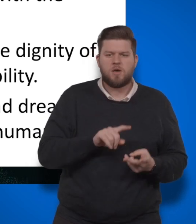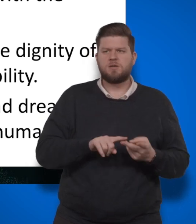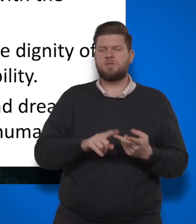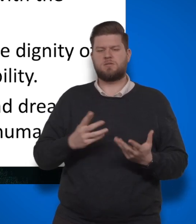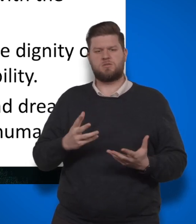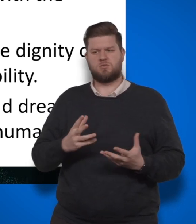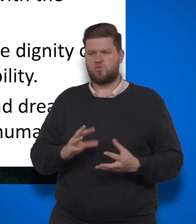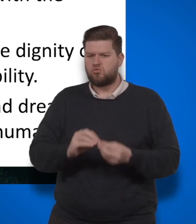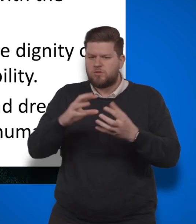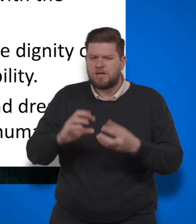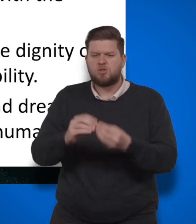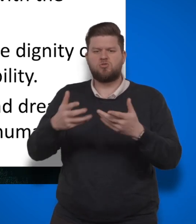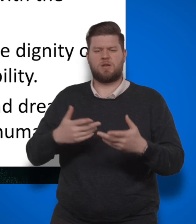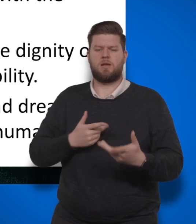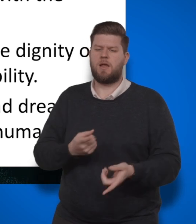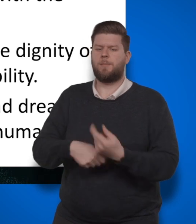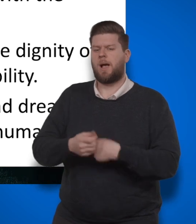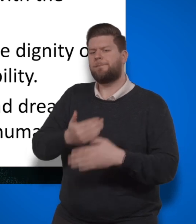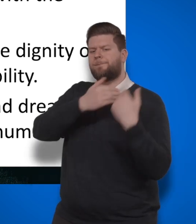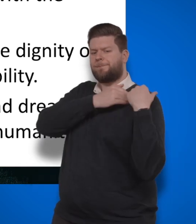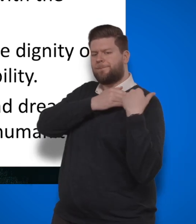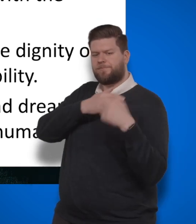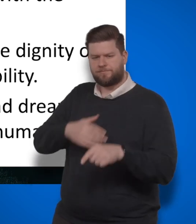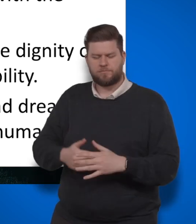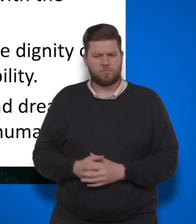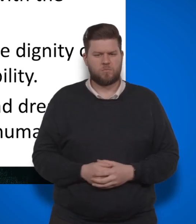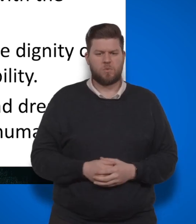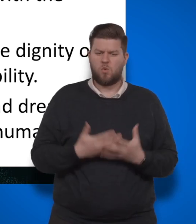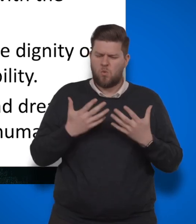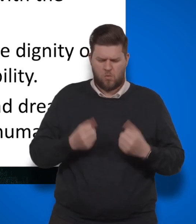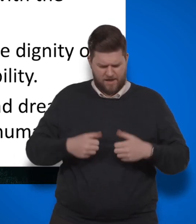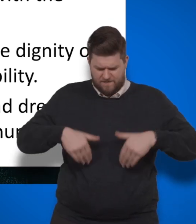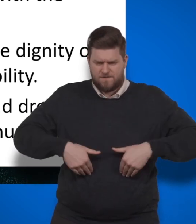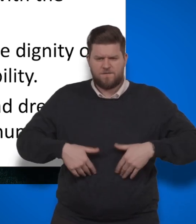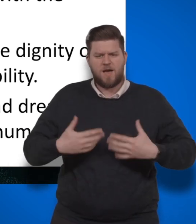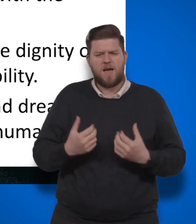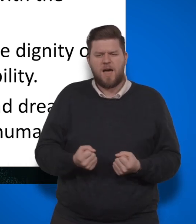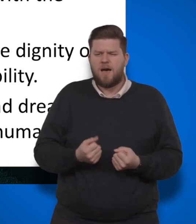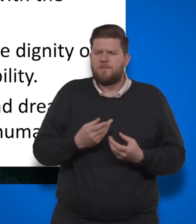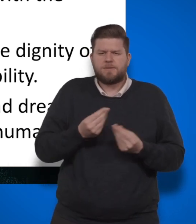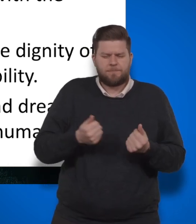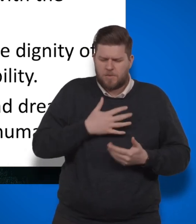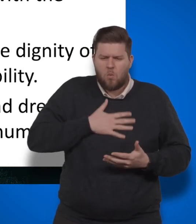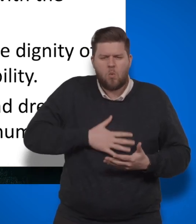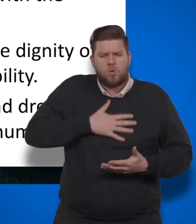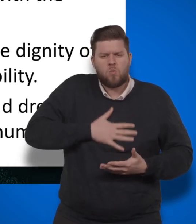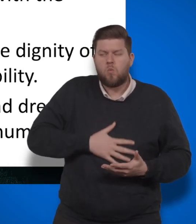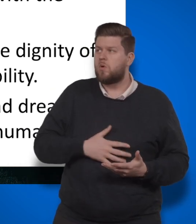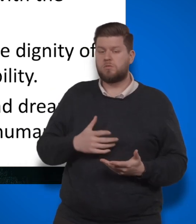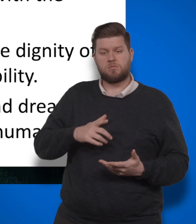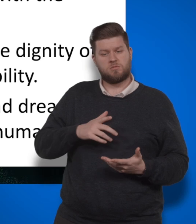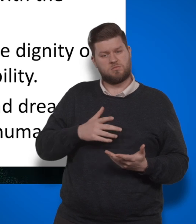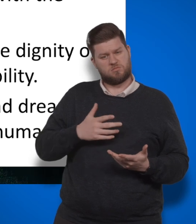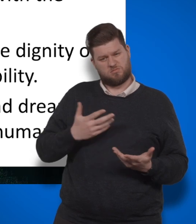encoded with longings. We shouldn't be surprised that Homo sapiens has these strange, mysterious longings for